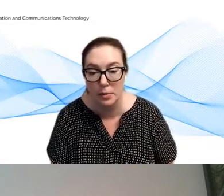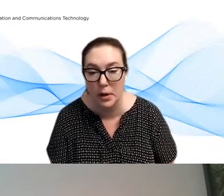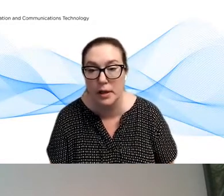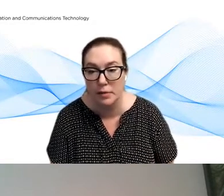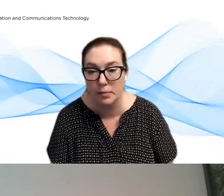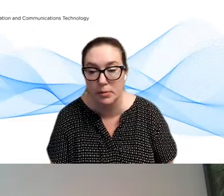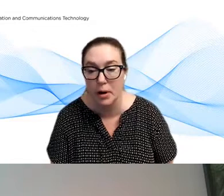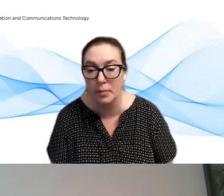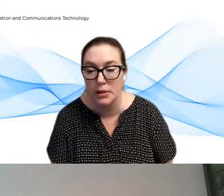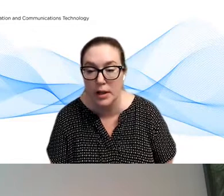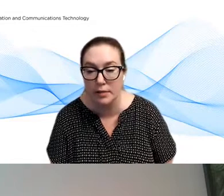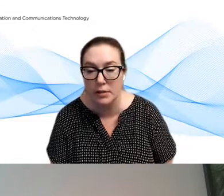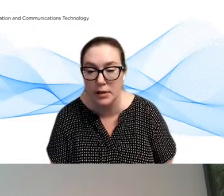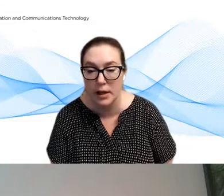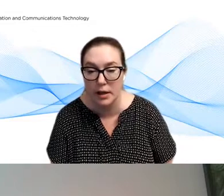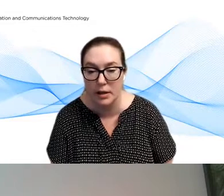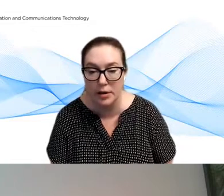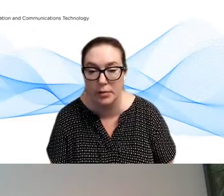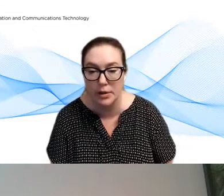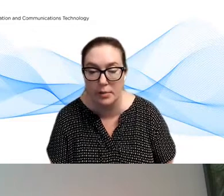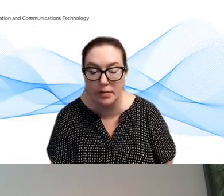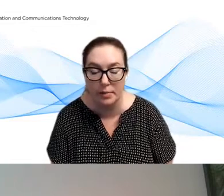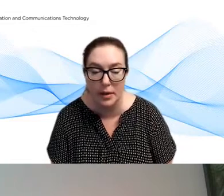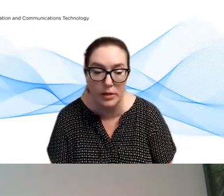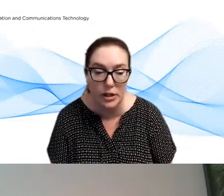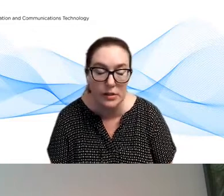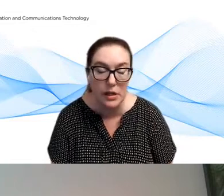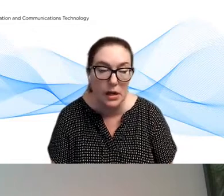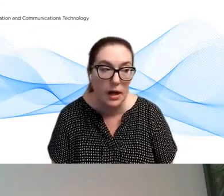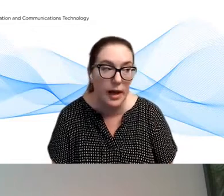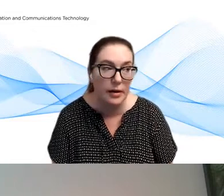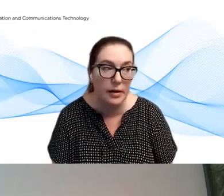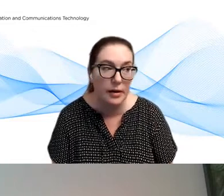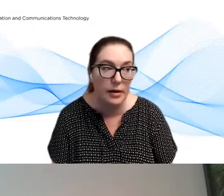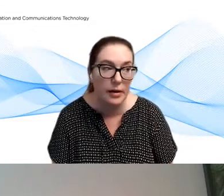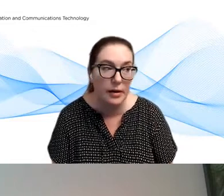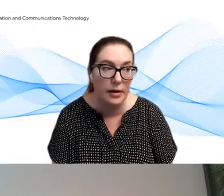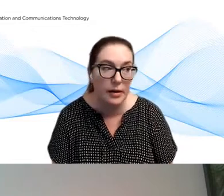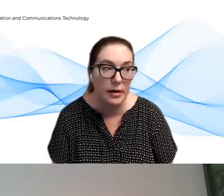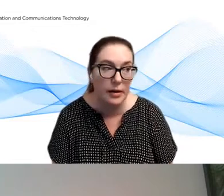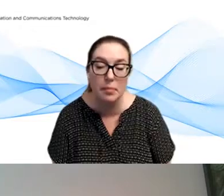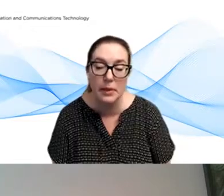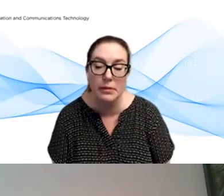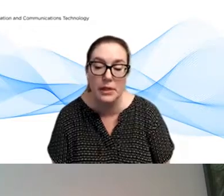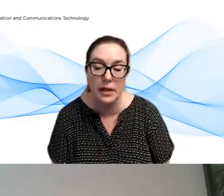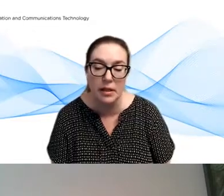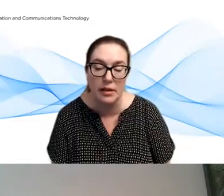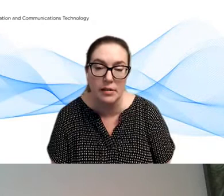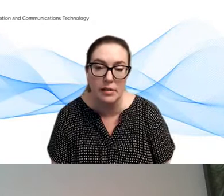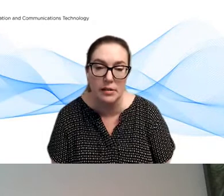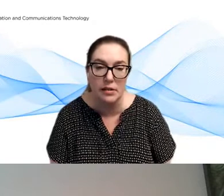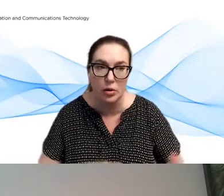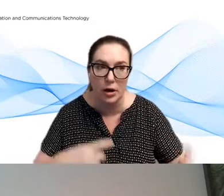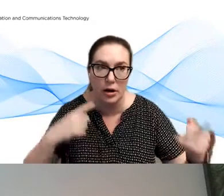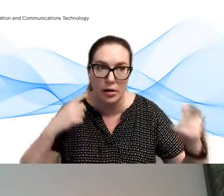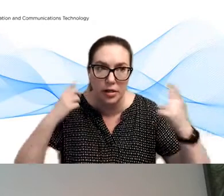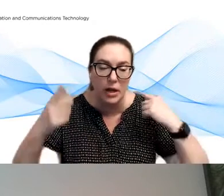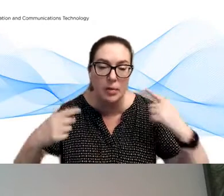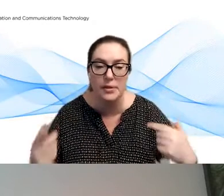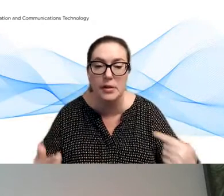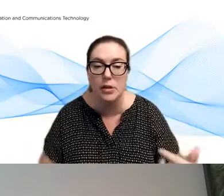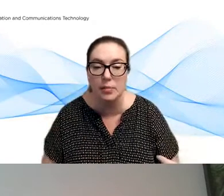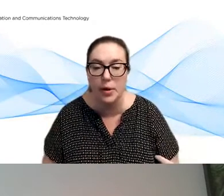targeted departmental level, type of applications. And we're starting to build in this